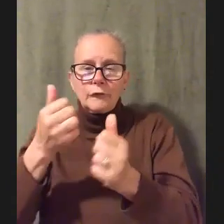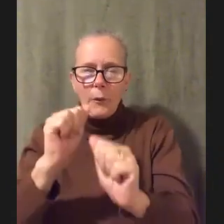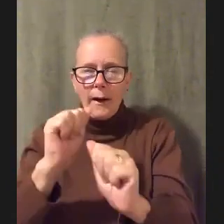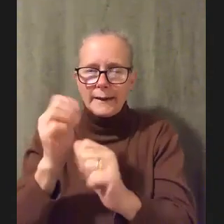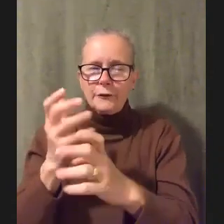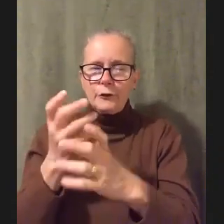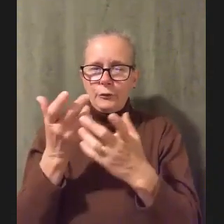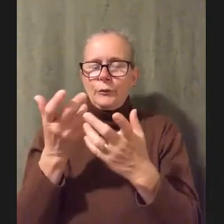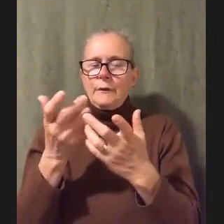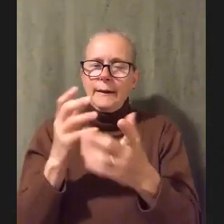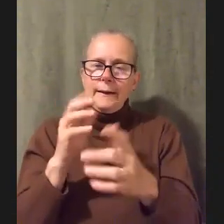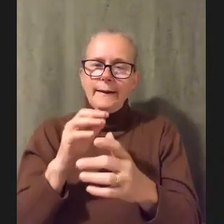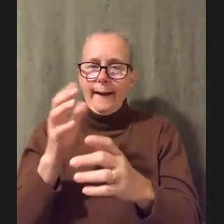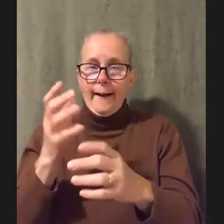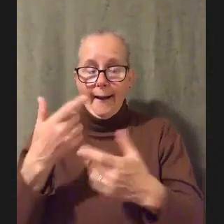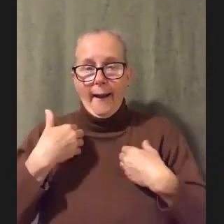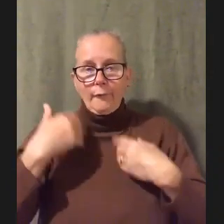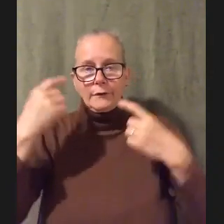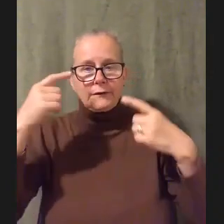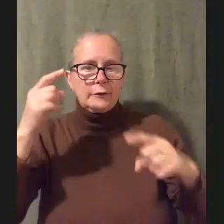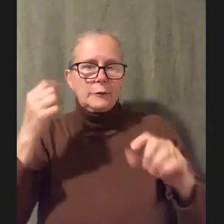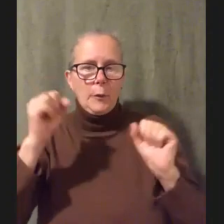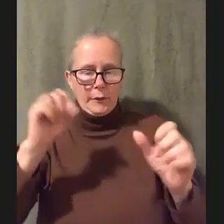get to a point where we could actually launch.